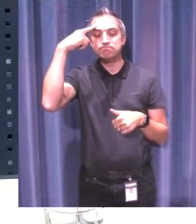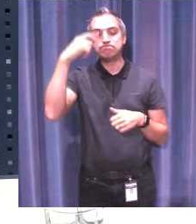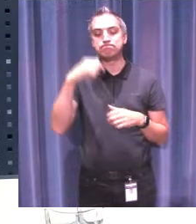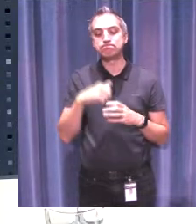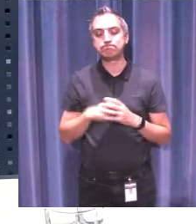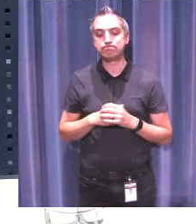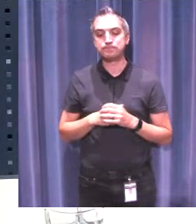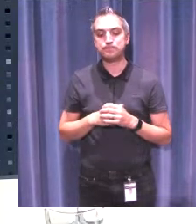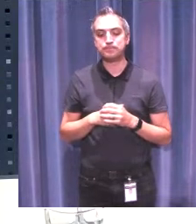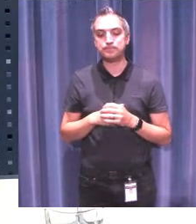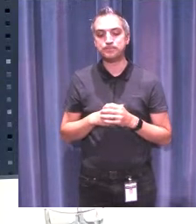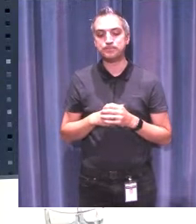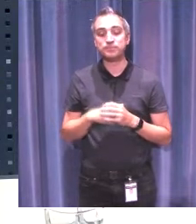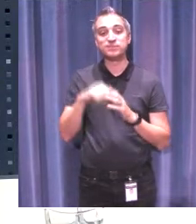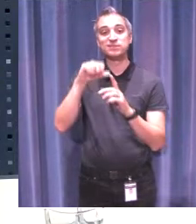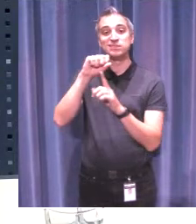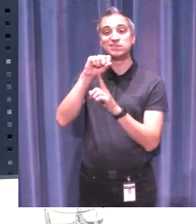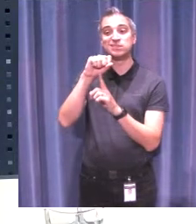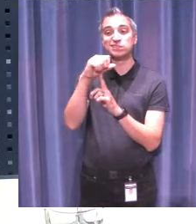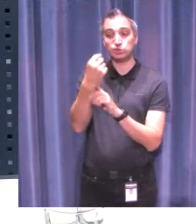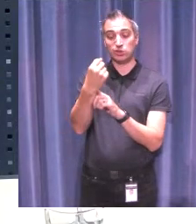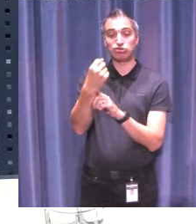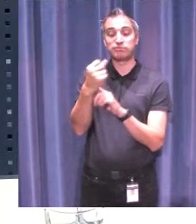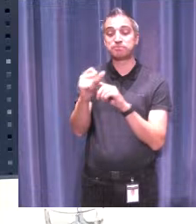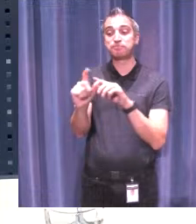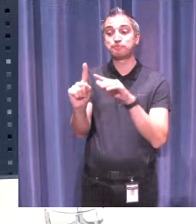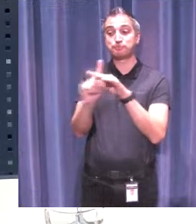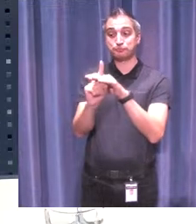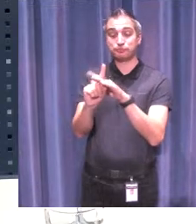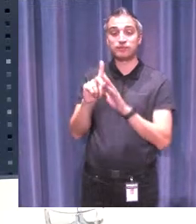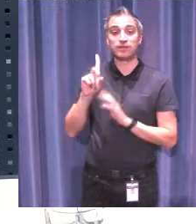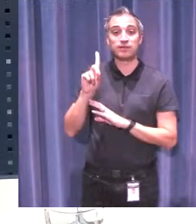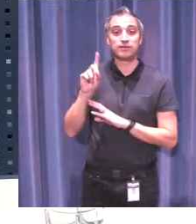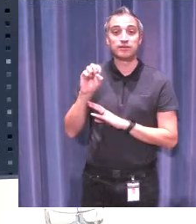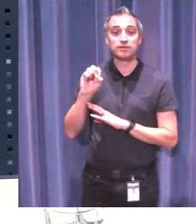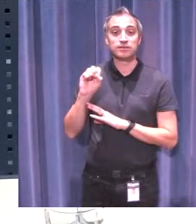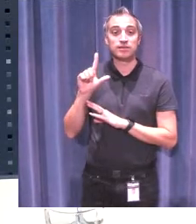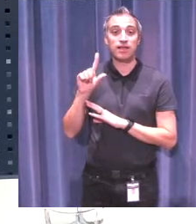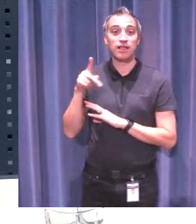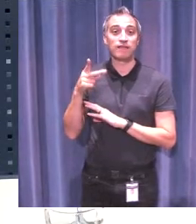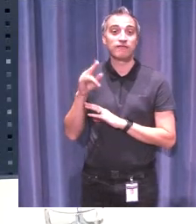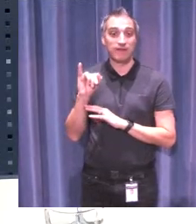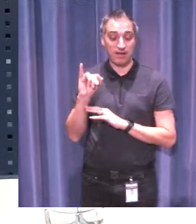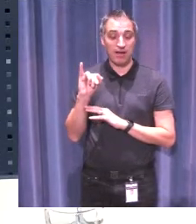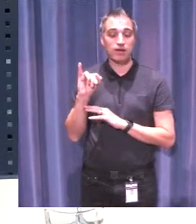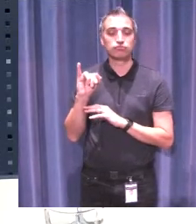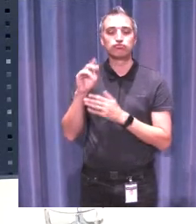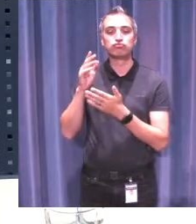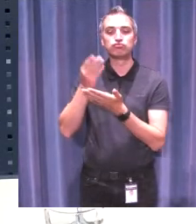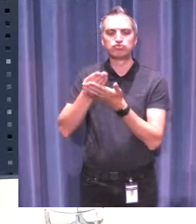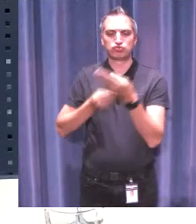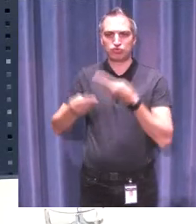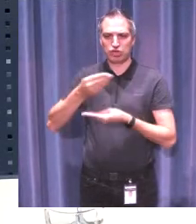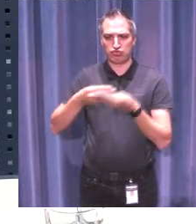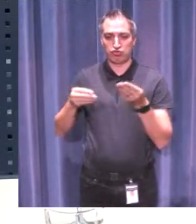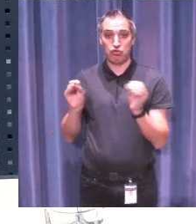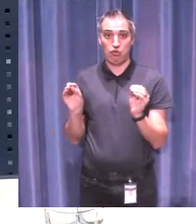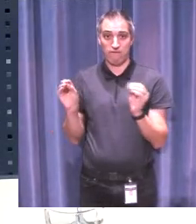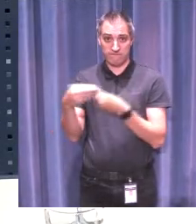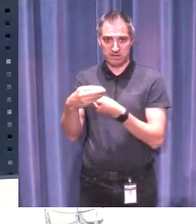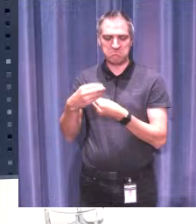situation at the Delphi Treasurer's Office where I was in a leadership role,